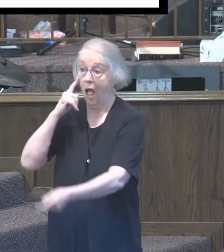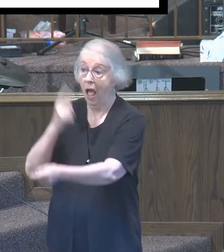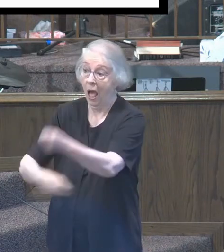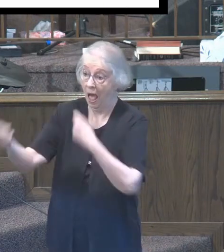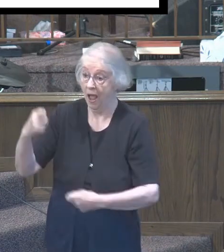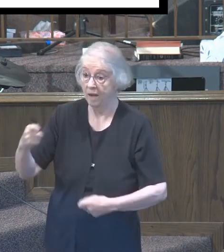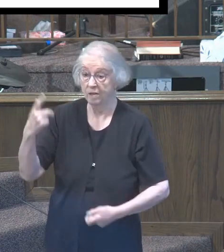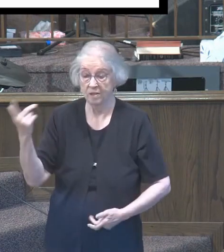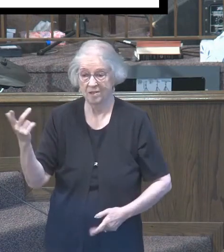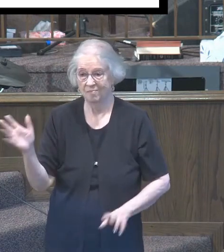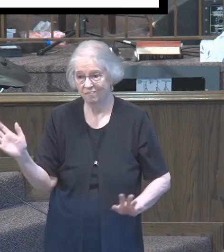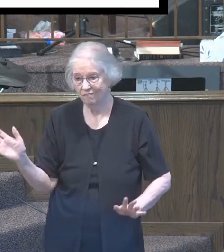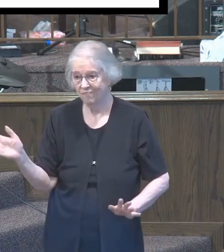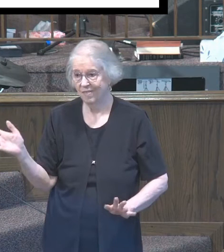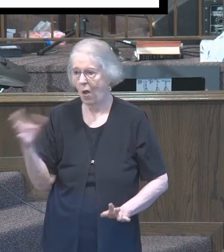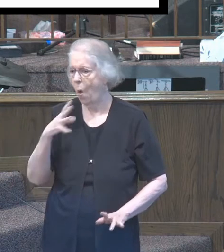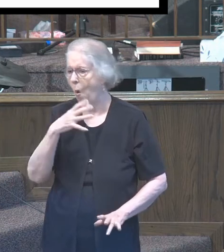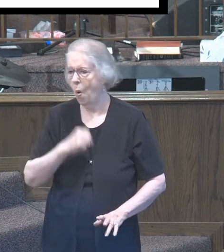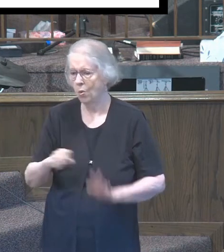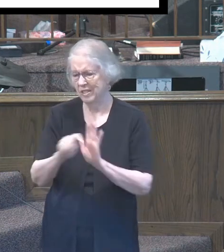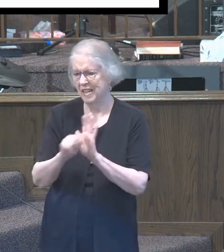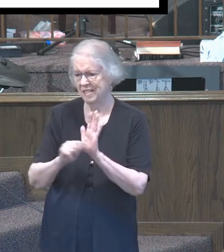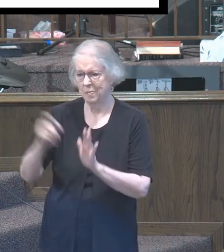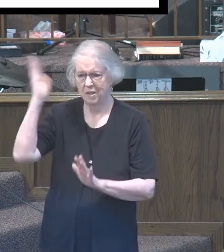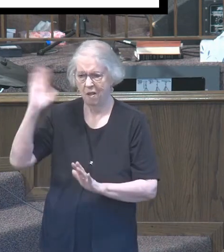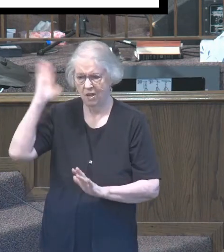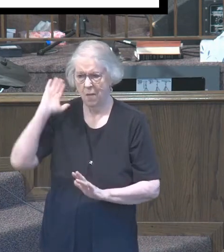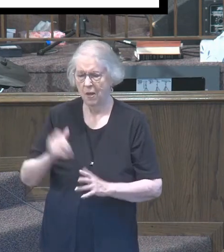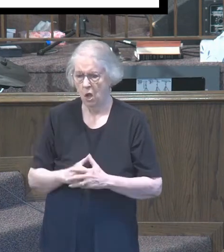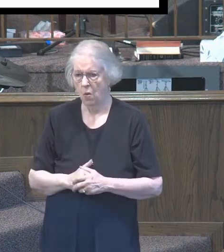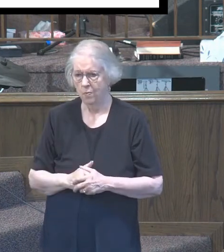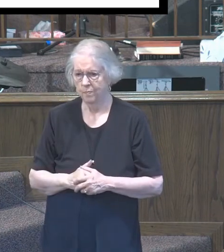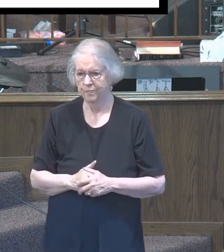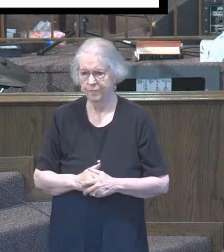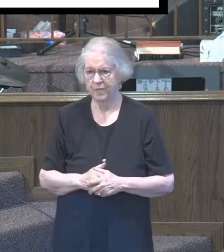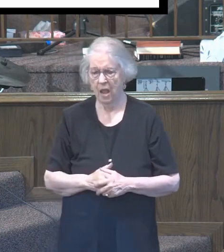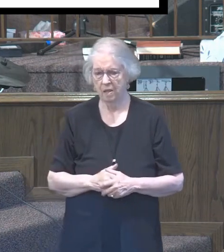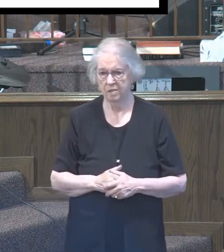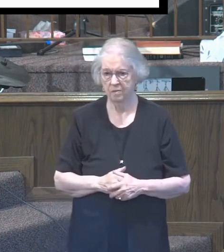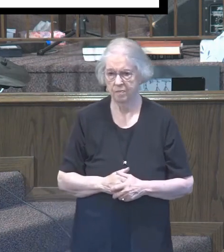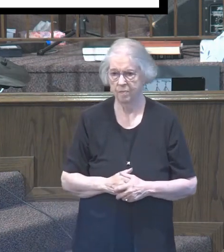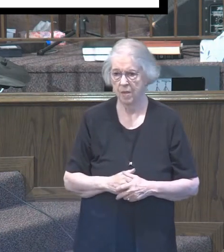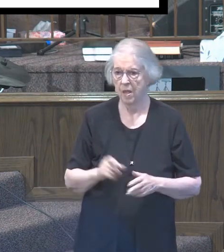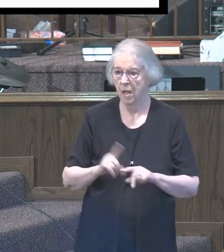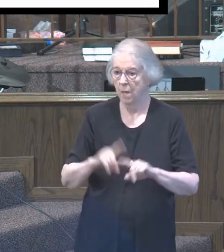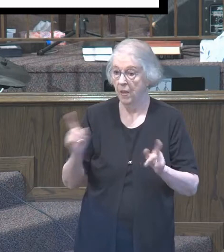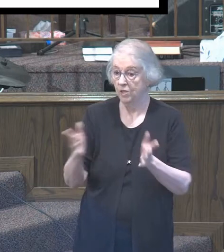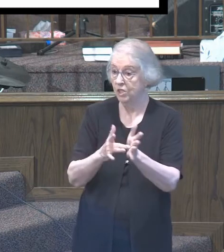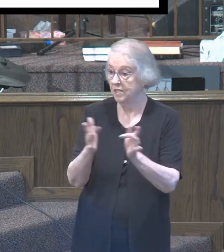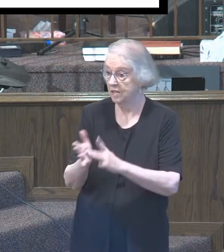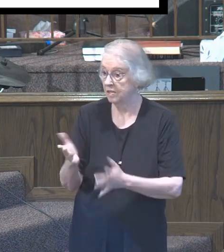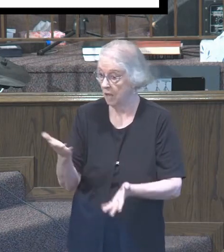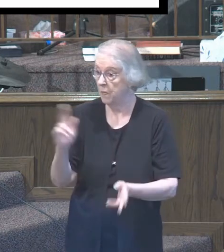coat and make a present of it. And if someone takes unfair advantage of you, use the occasion